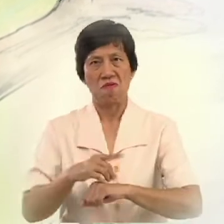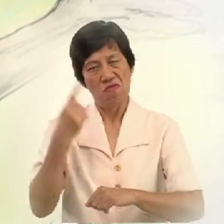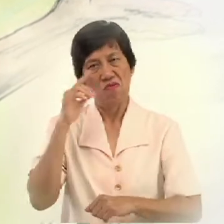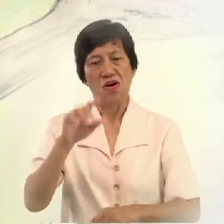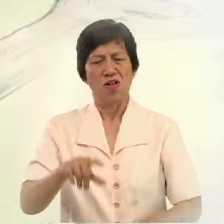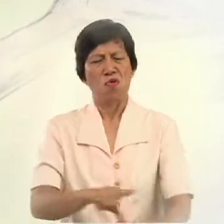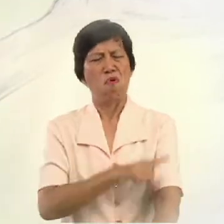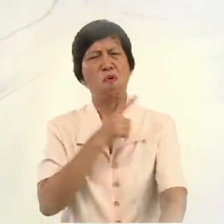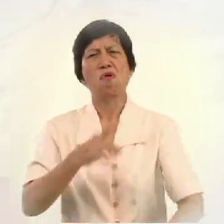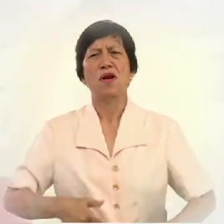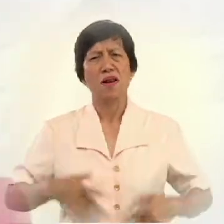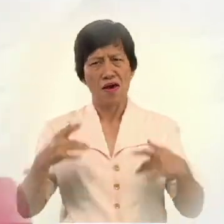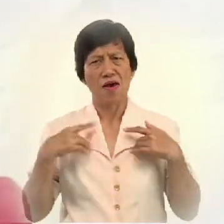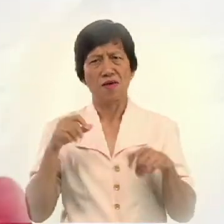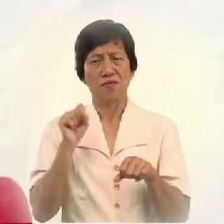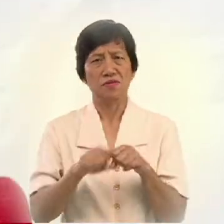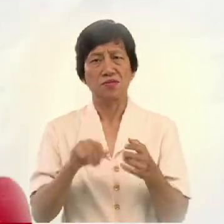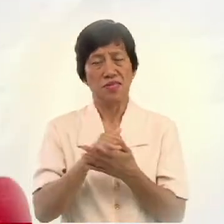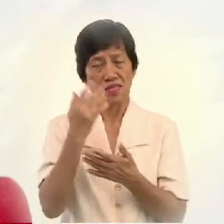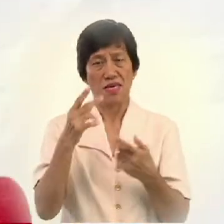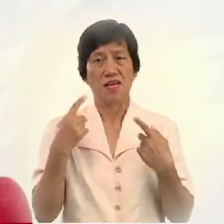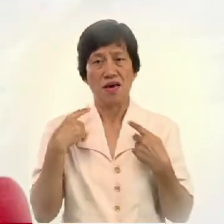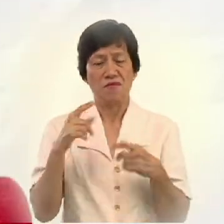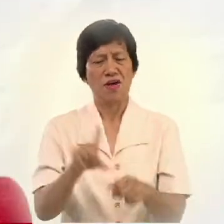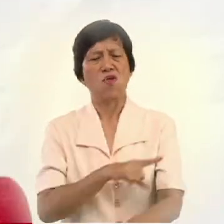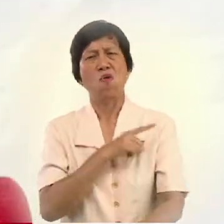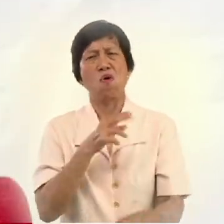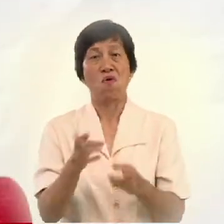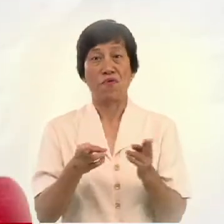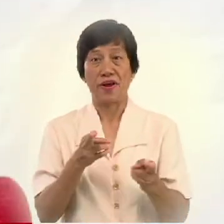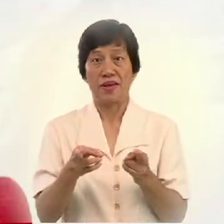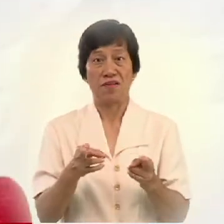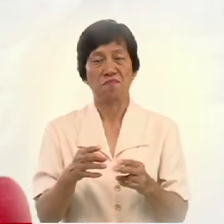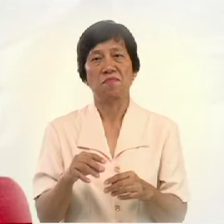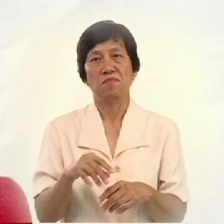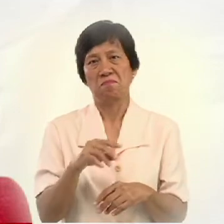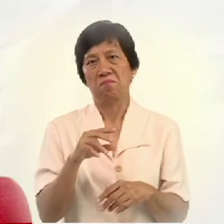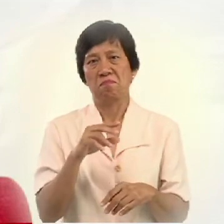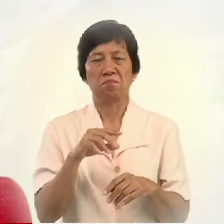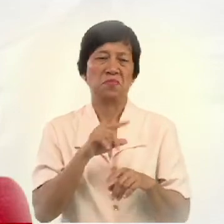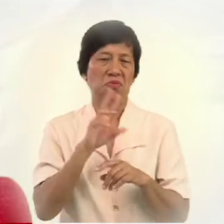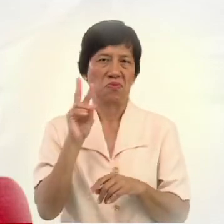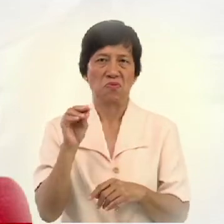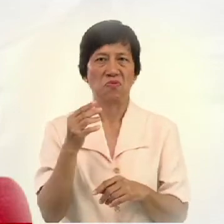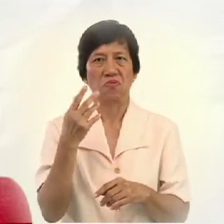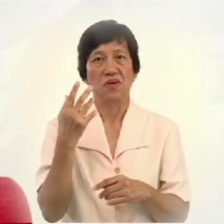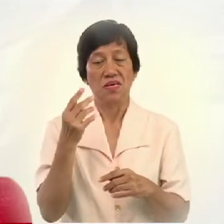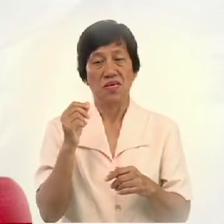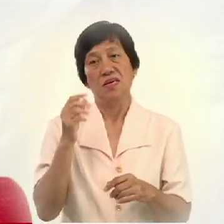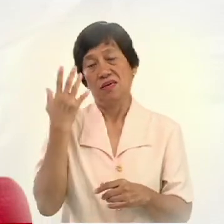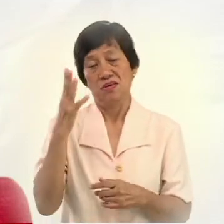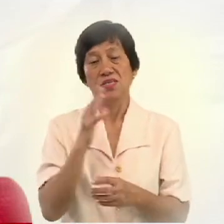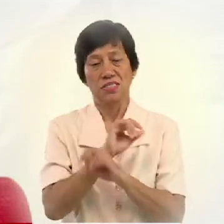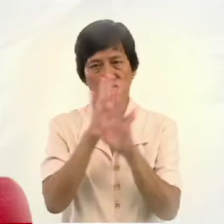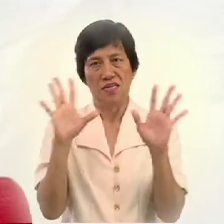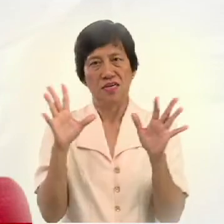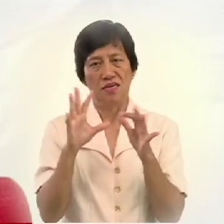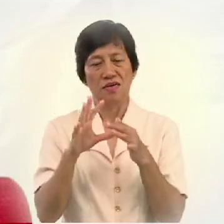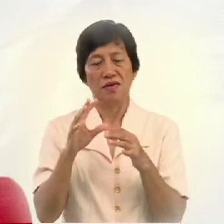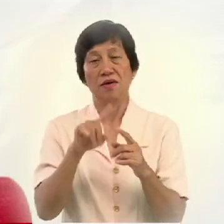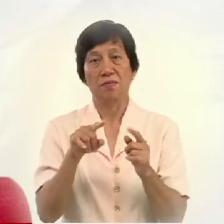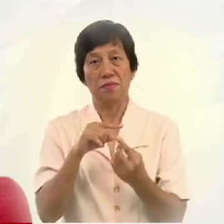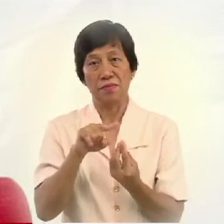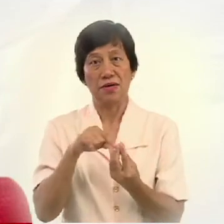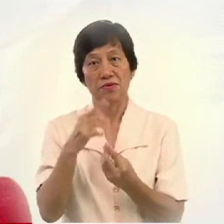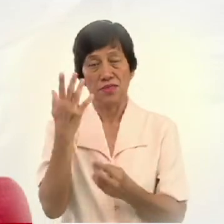long reign. But no, he was clear about his mission. He is the king of God's